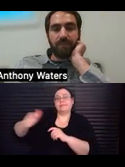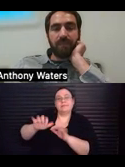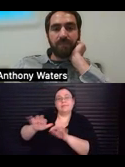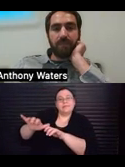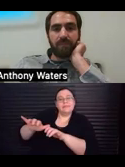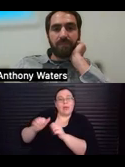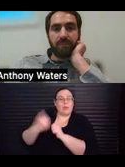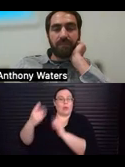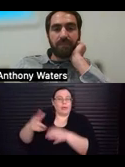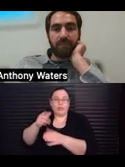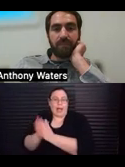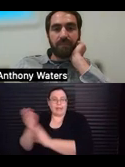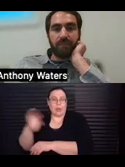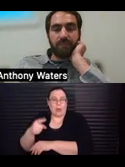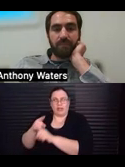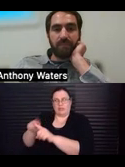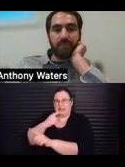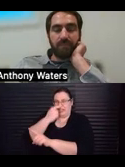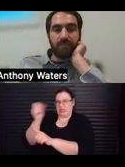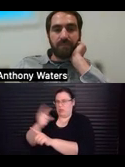question, but I think it's a really interesting one.